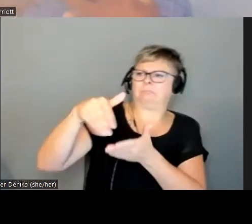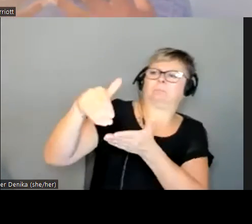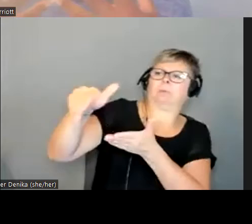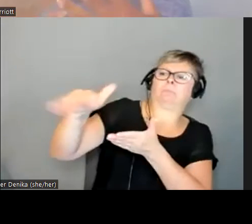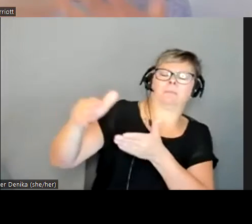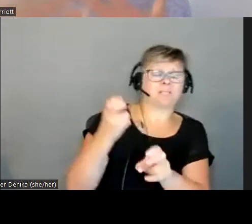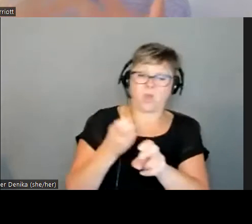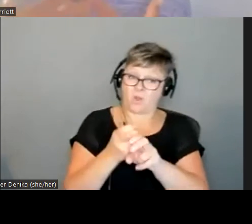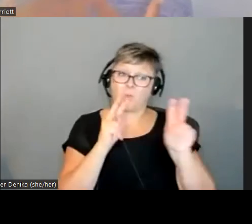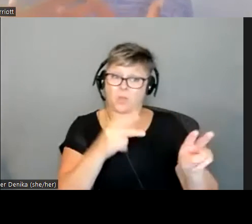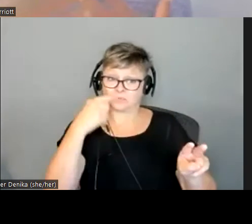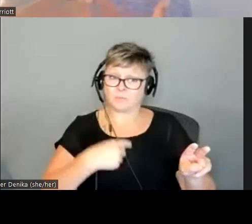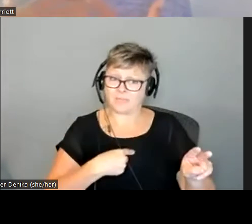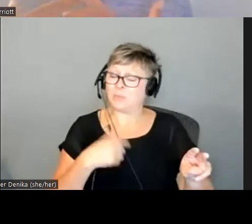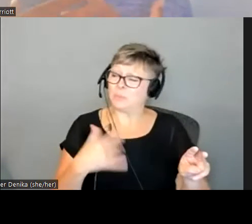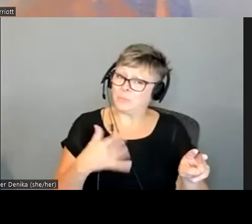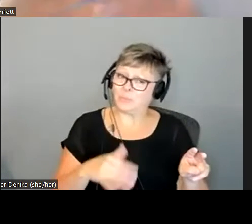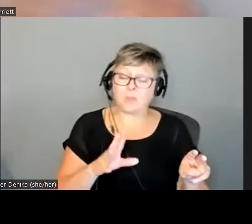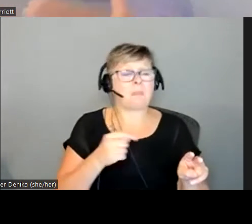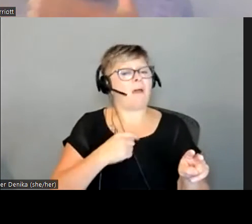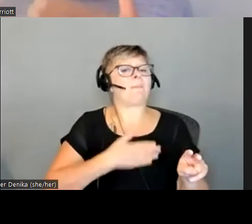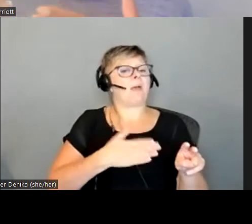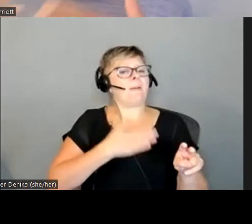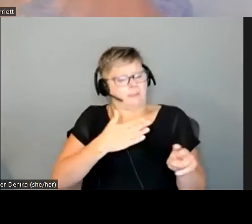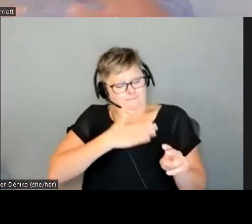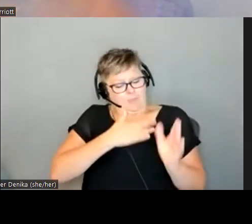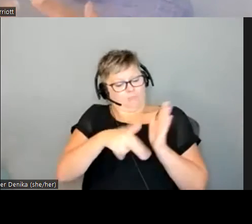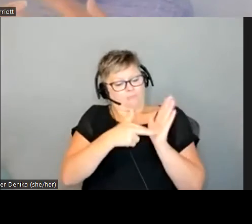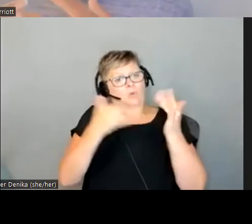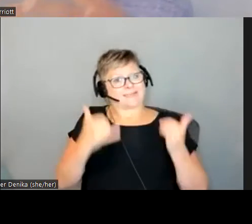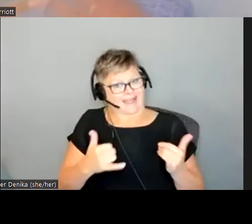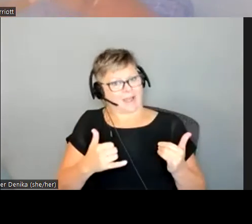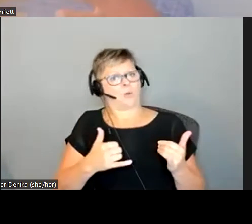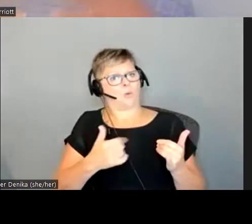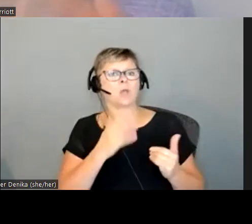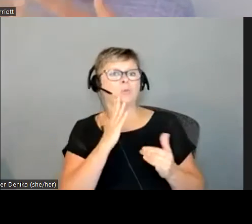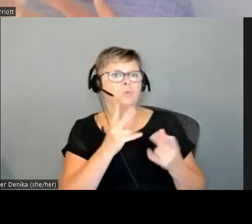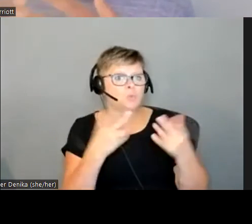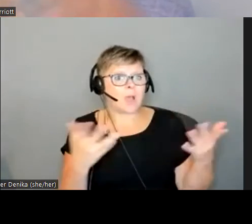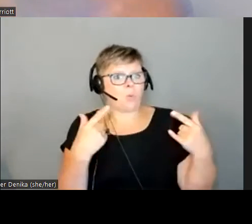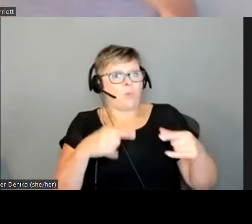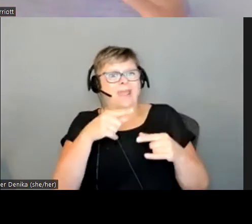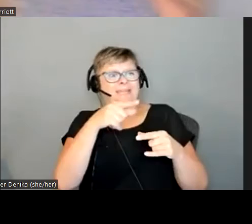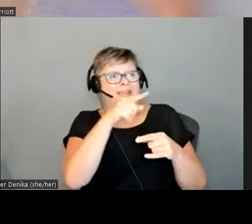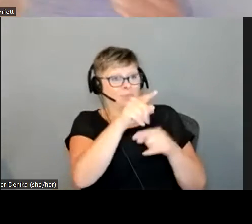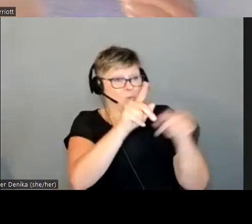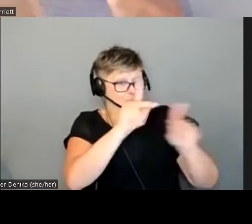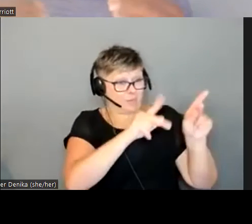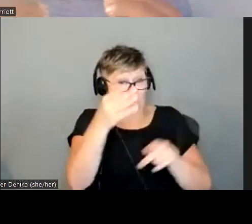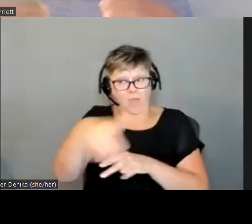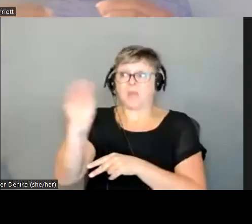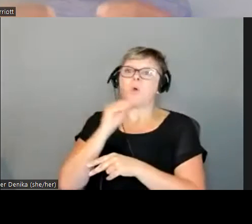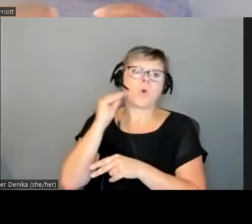honest. And that's why I'm quite happy with what I'm doing in following them home to continue to support them, because right now the